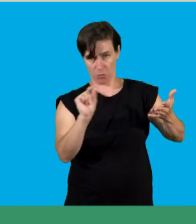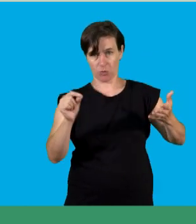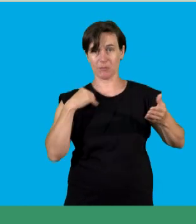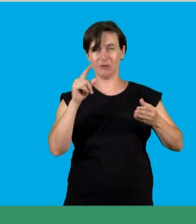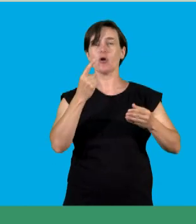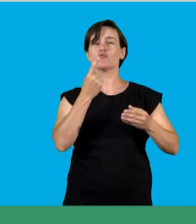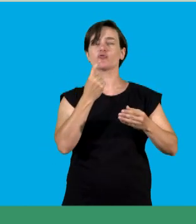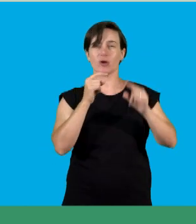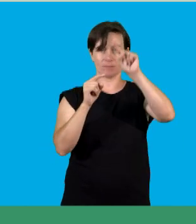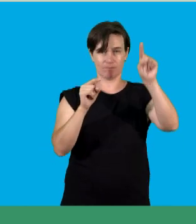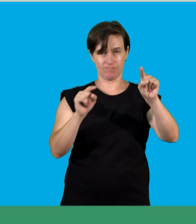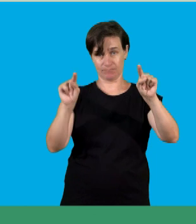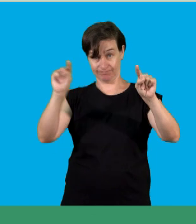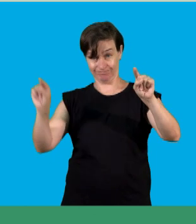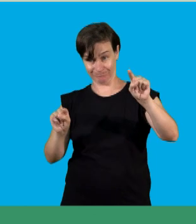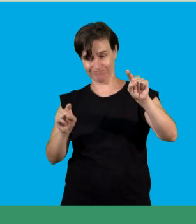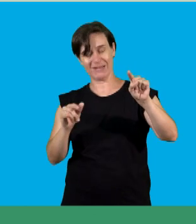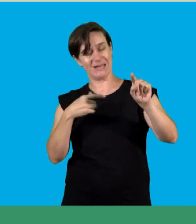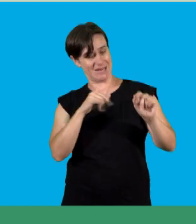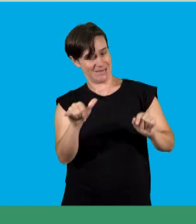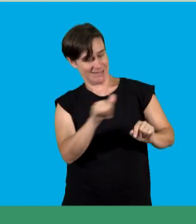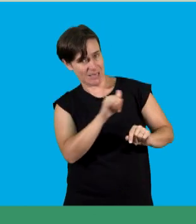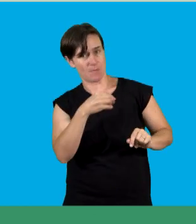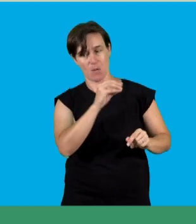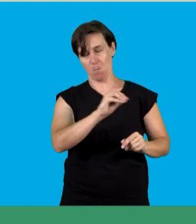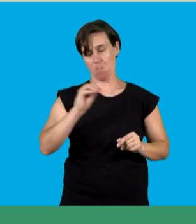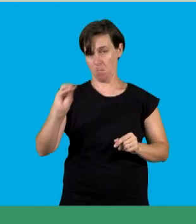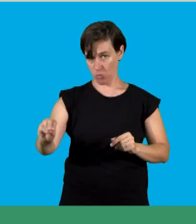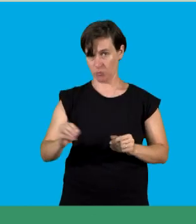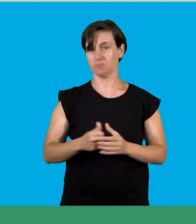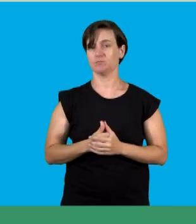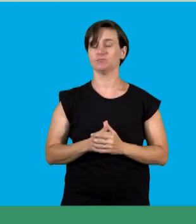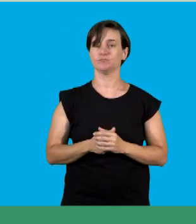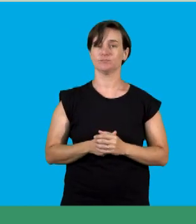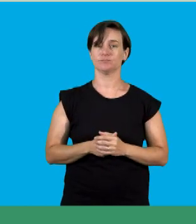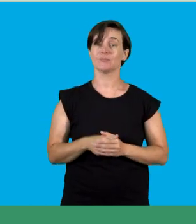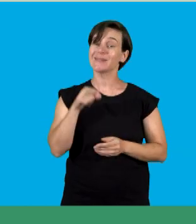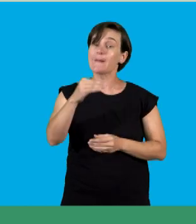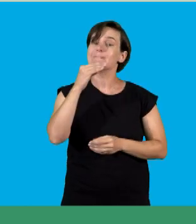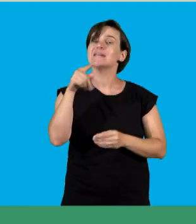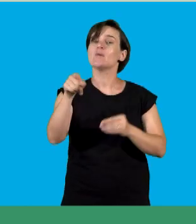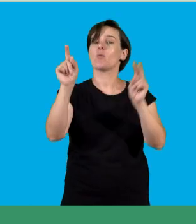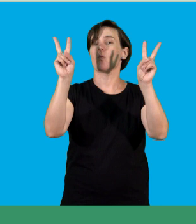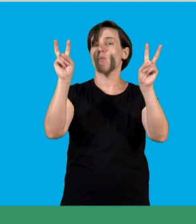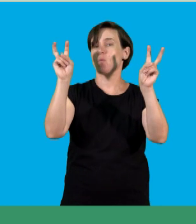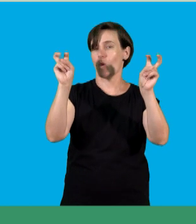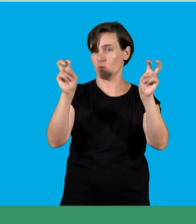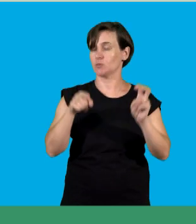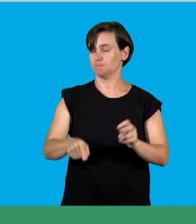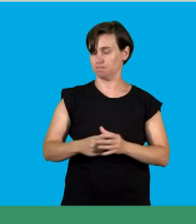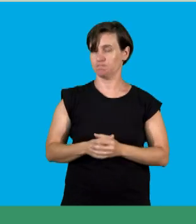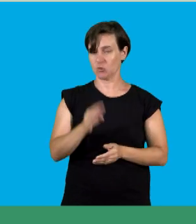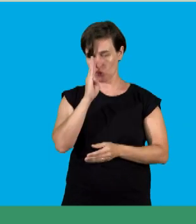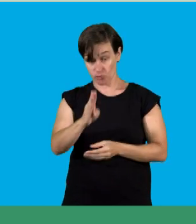keys to a successful business opportunity. It's taken directly as is. That's what a quote is all